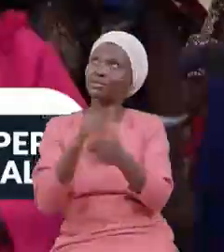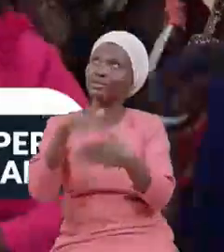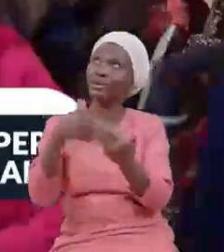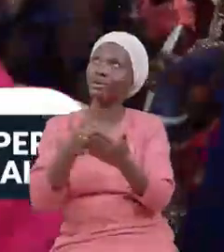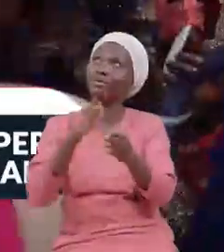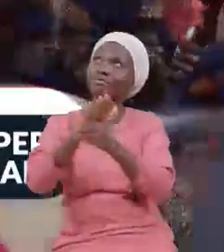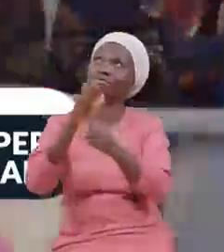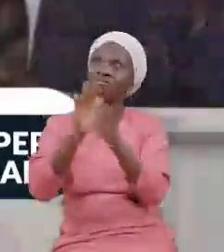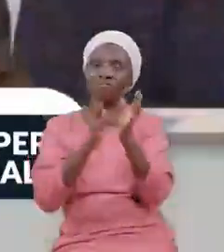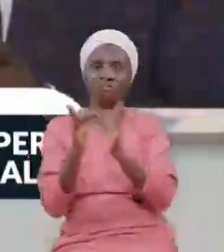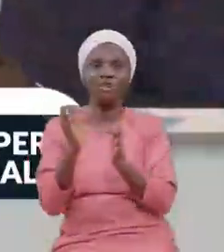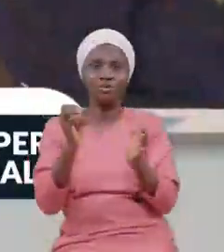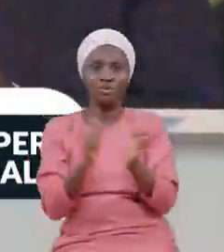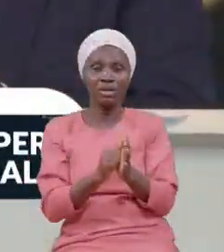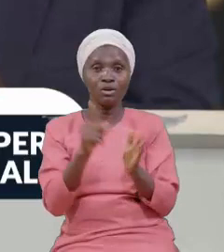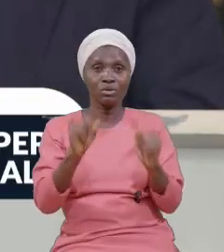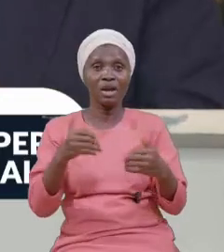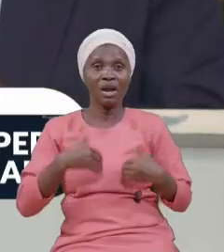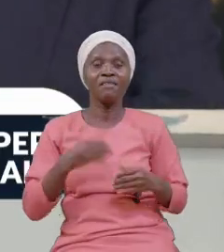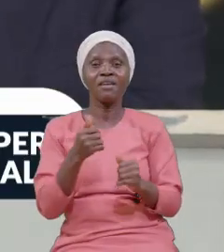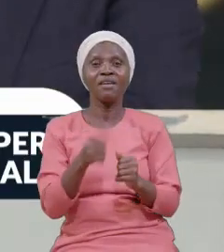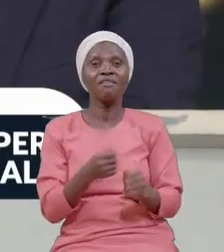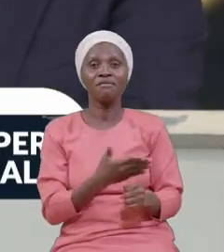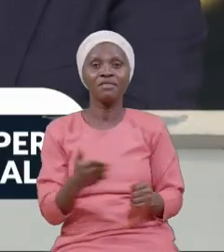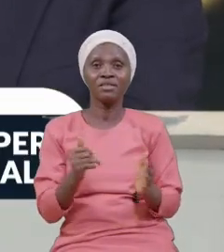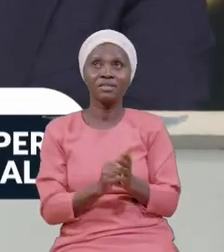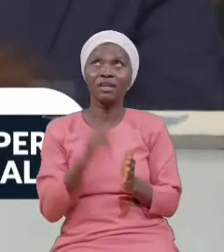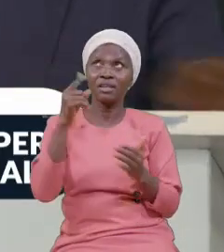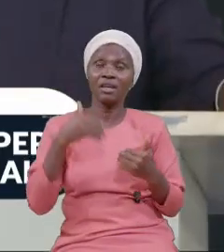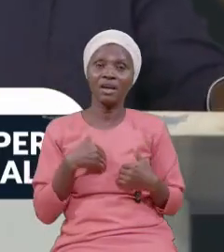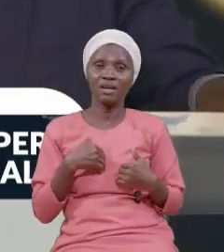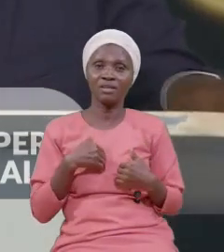have everything he has ordained for you